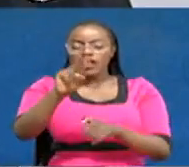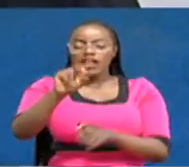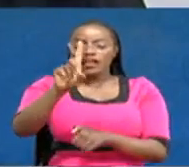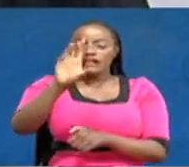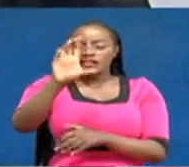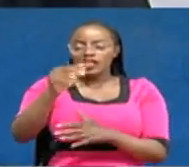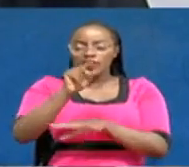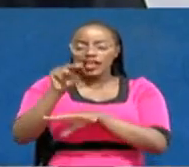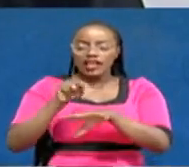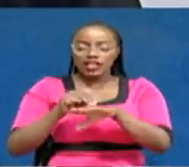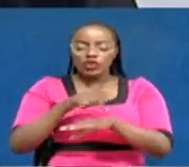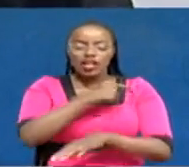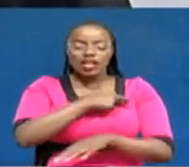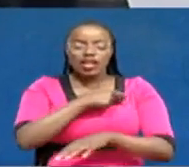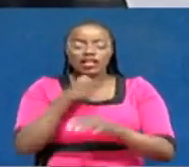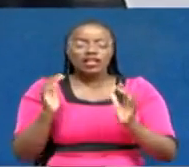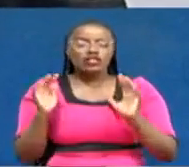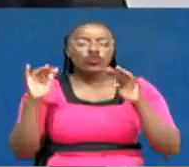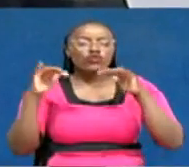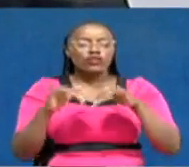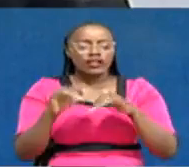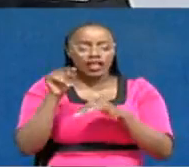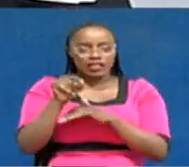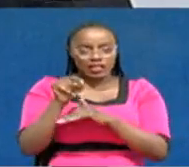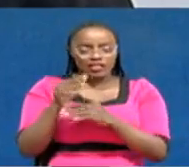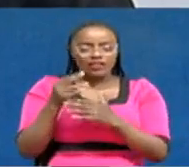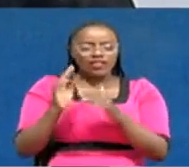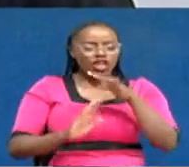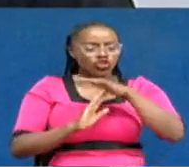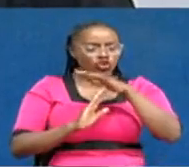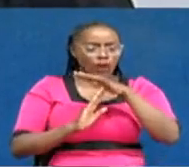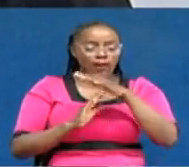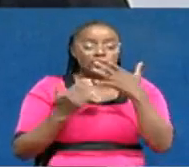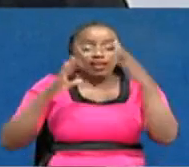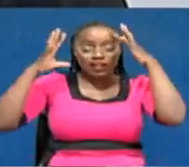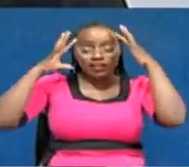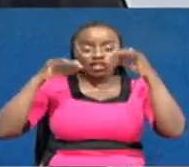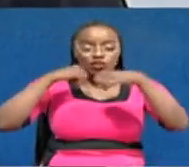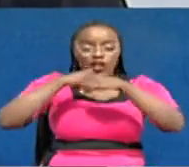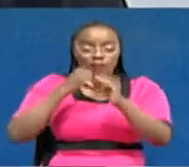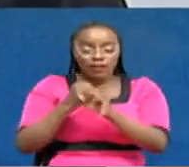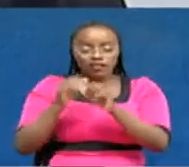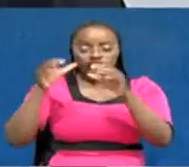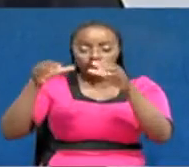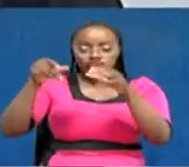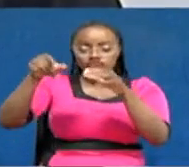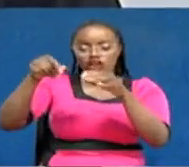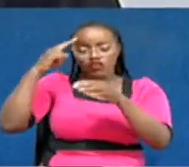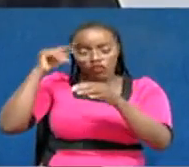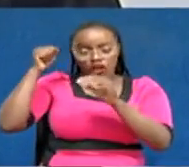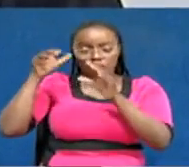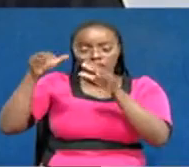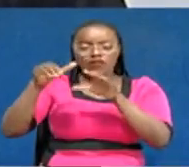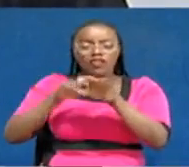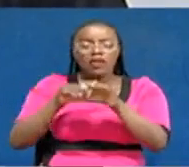NDC, that's the National Delegates Conference. This is the highest decision-making organ of a party. The